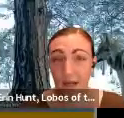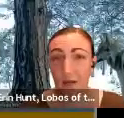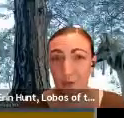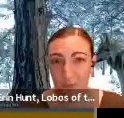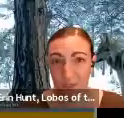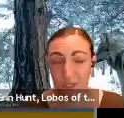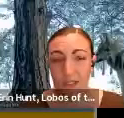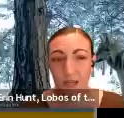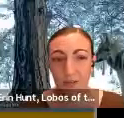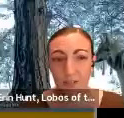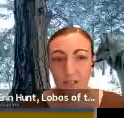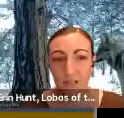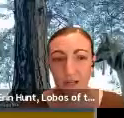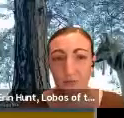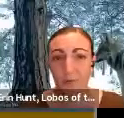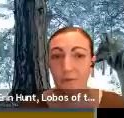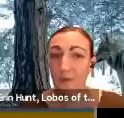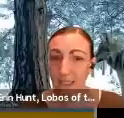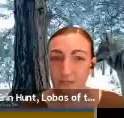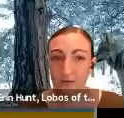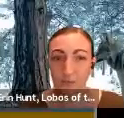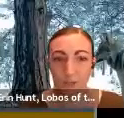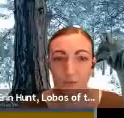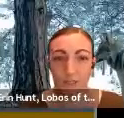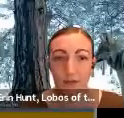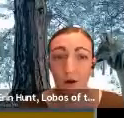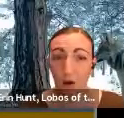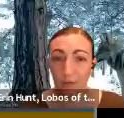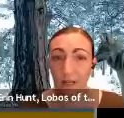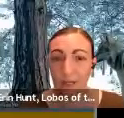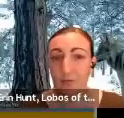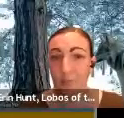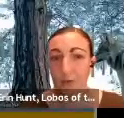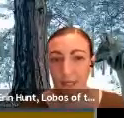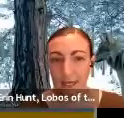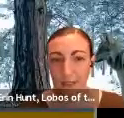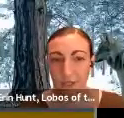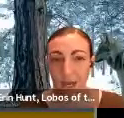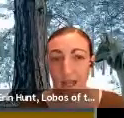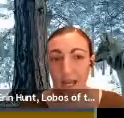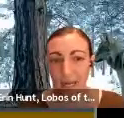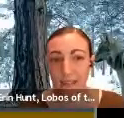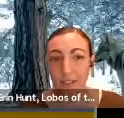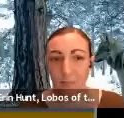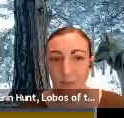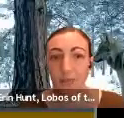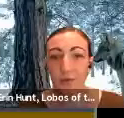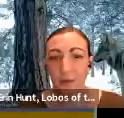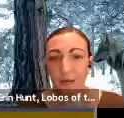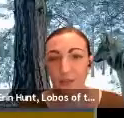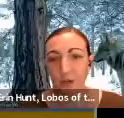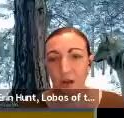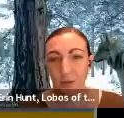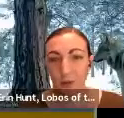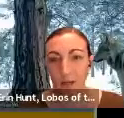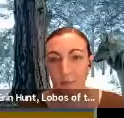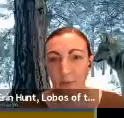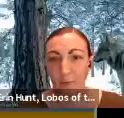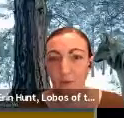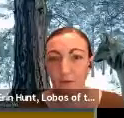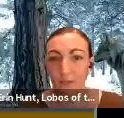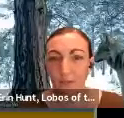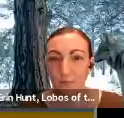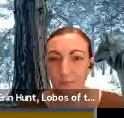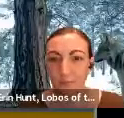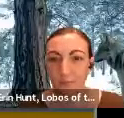population, improve gene diversity through the release of wolves that are already of breeding age, and expand the range occupied